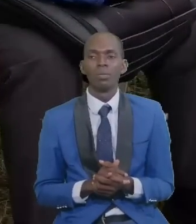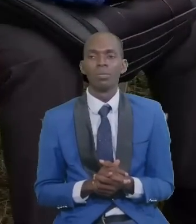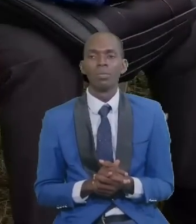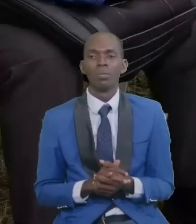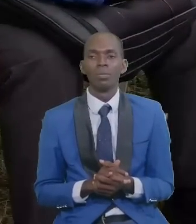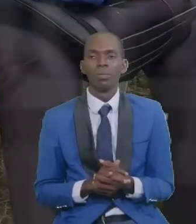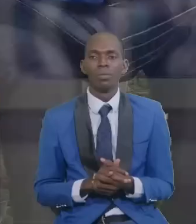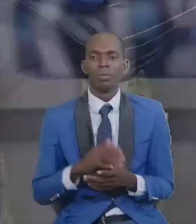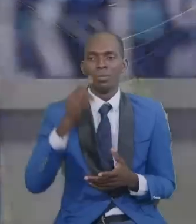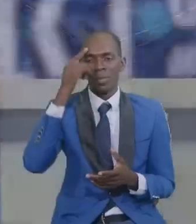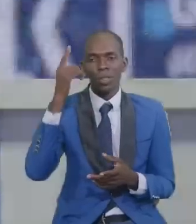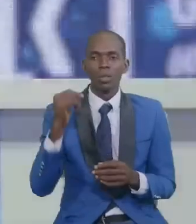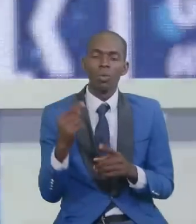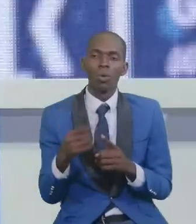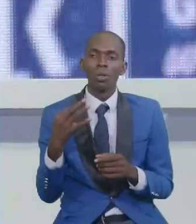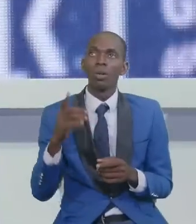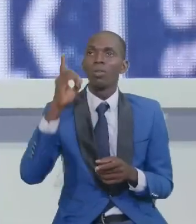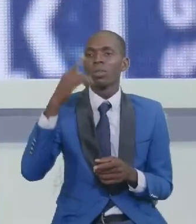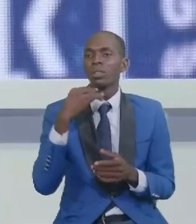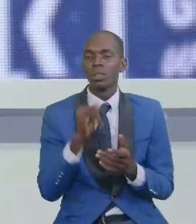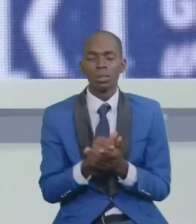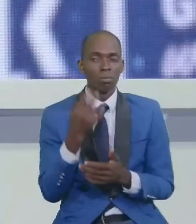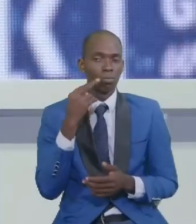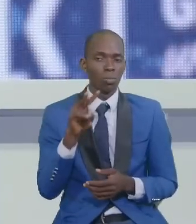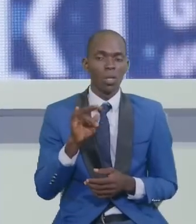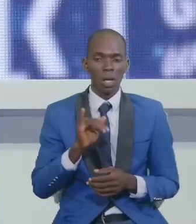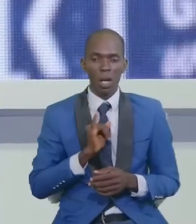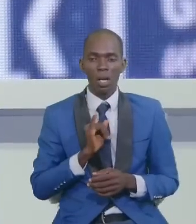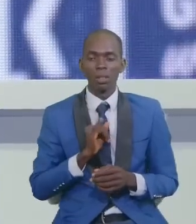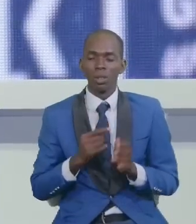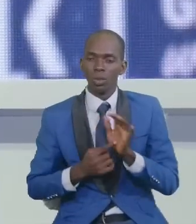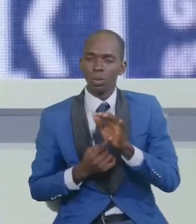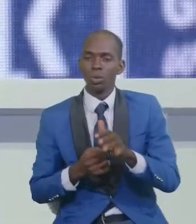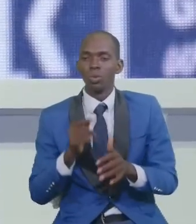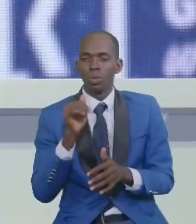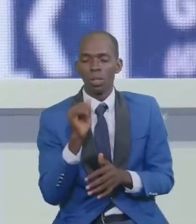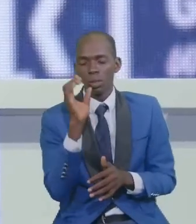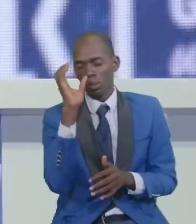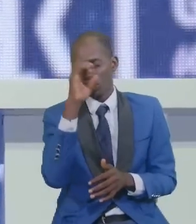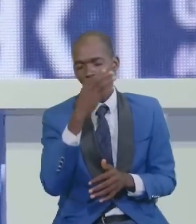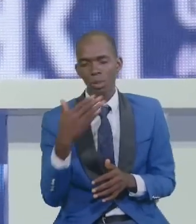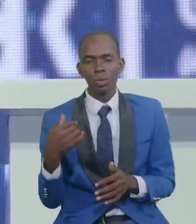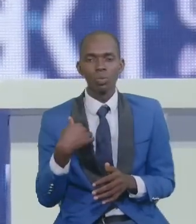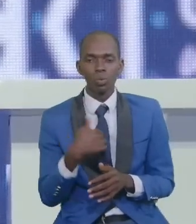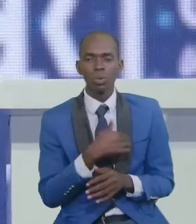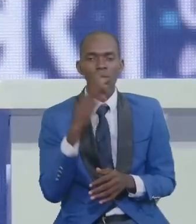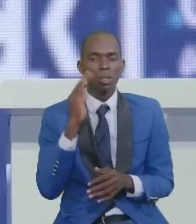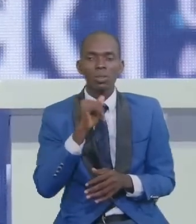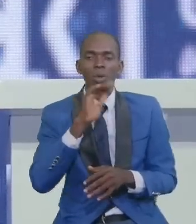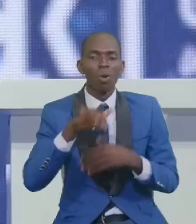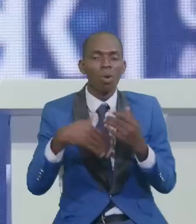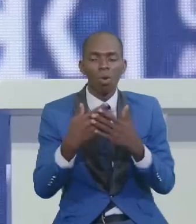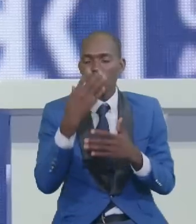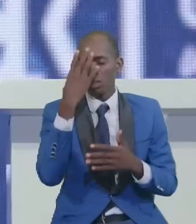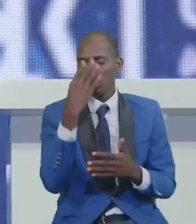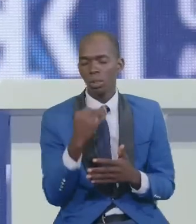Because the word of God says, behold, I show you a mystery. We shall not all sleep, but we shall